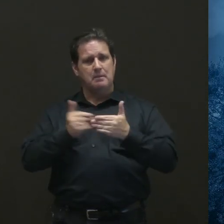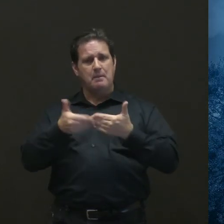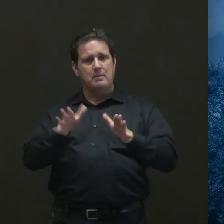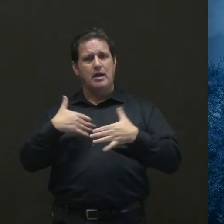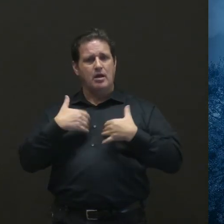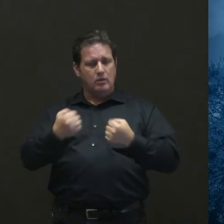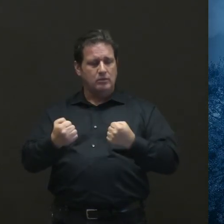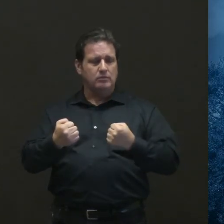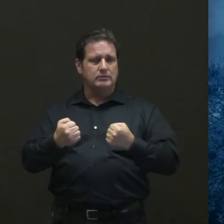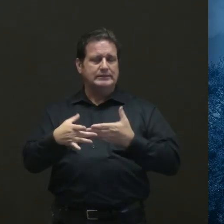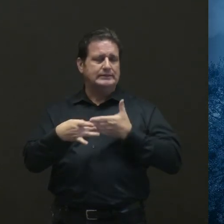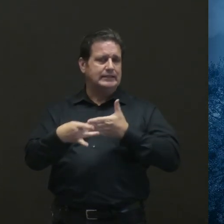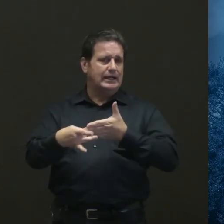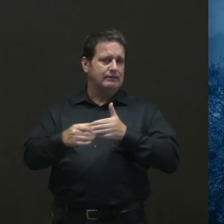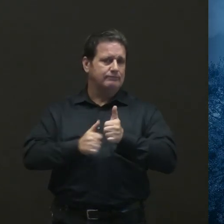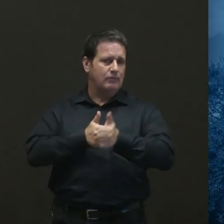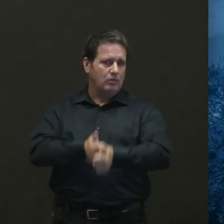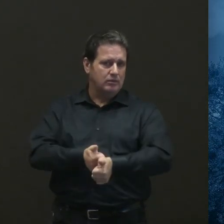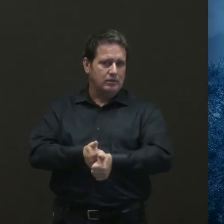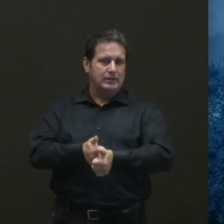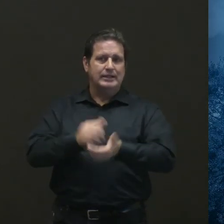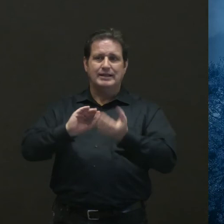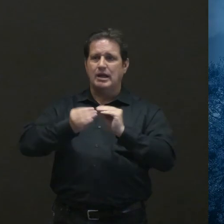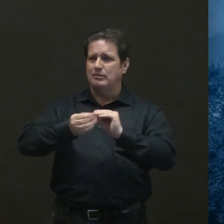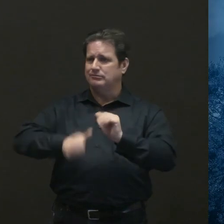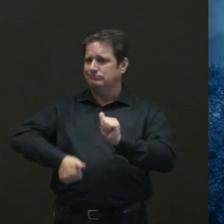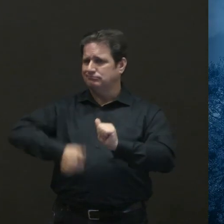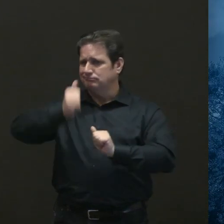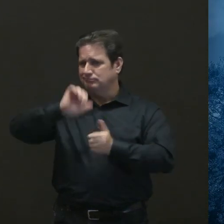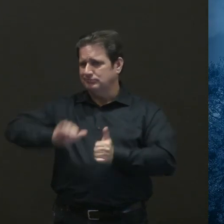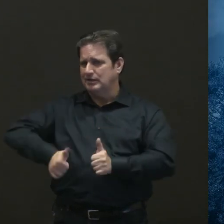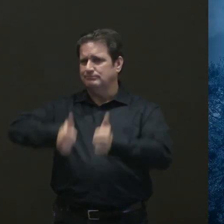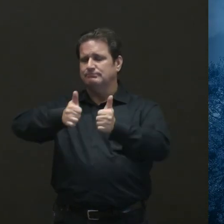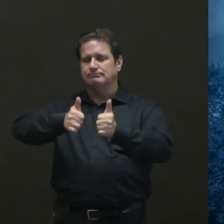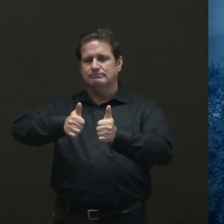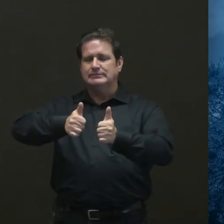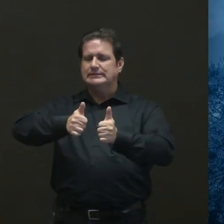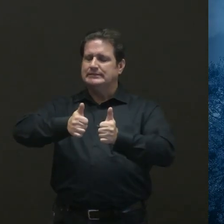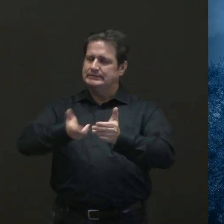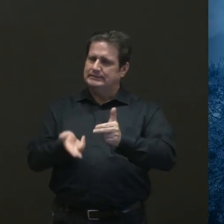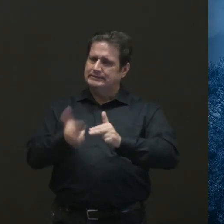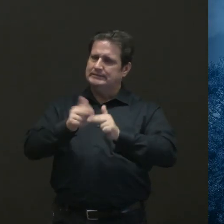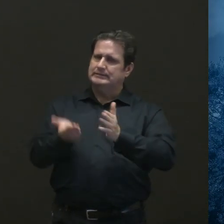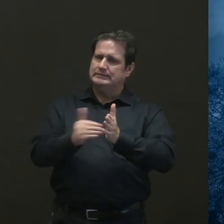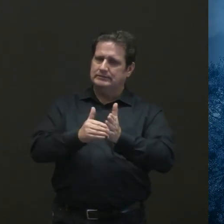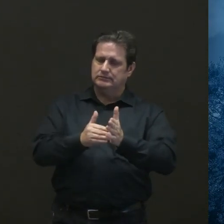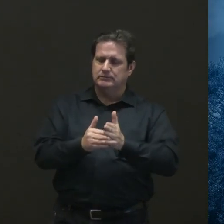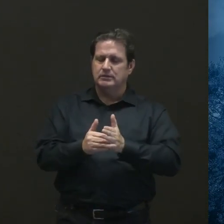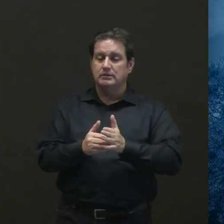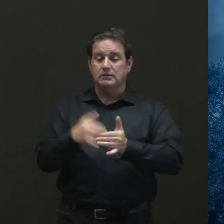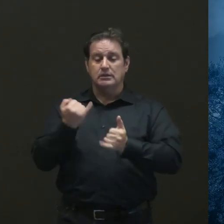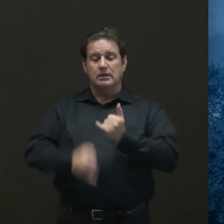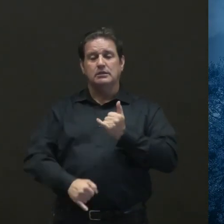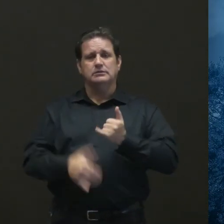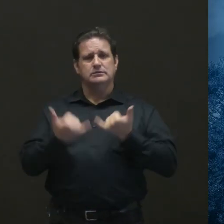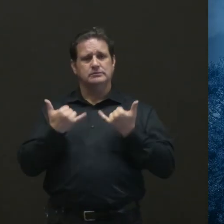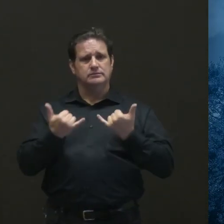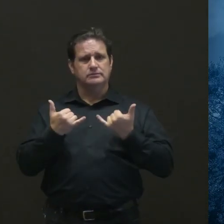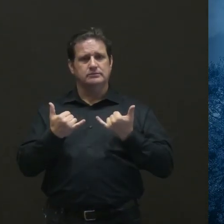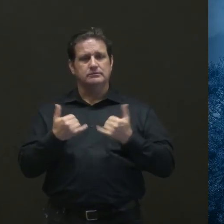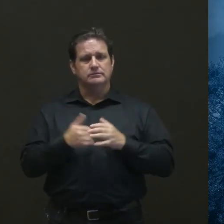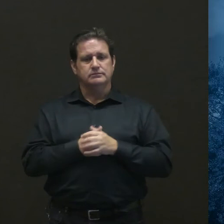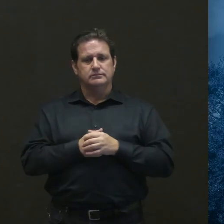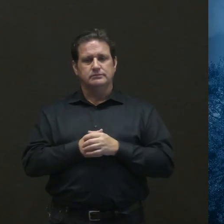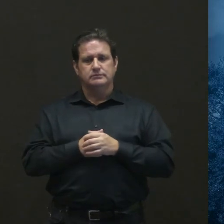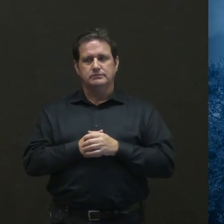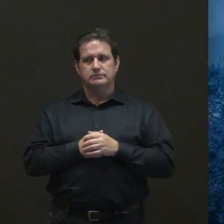health guidances there. Those numbers there are picking up again. And then finally, today is, as